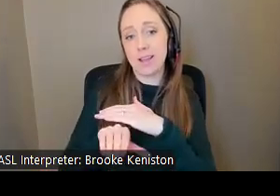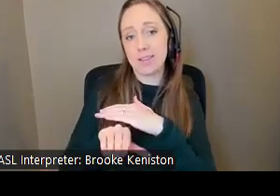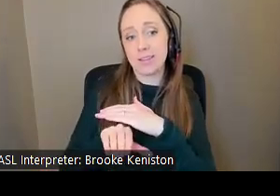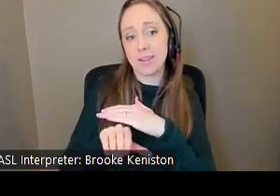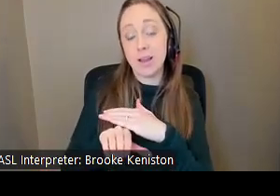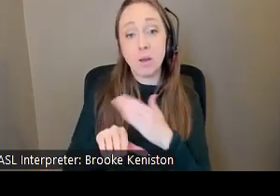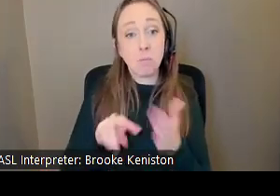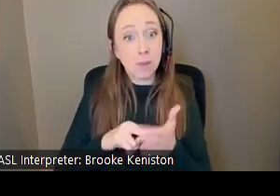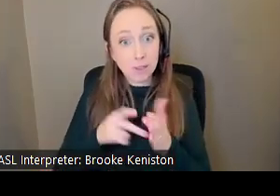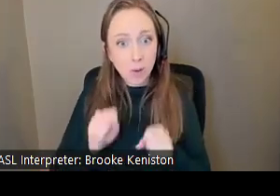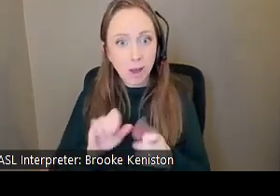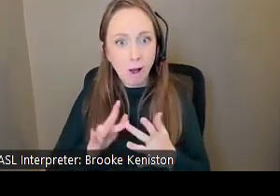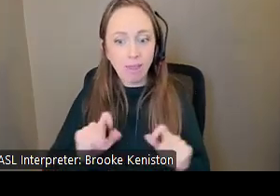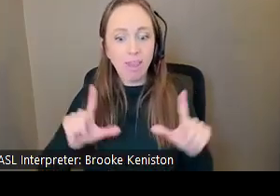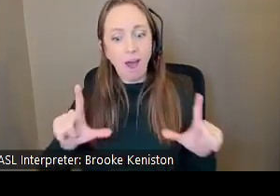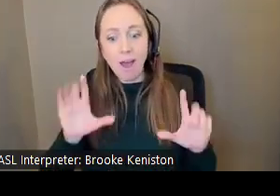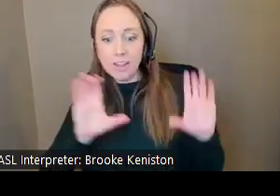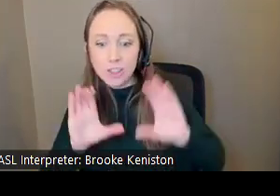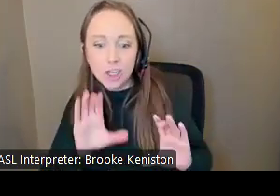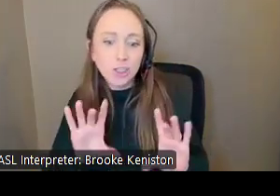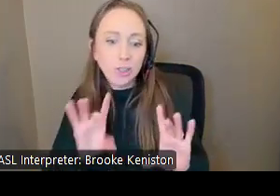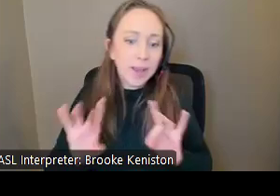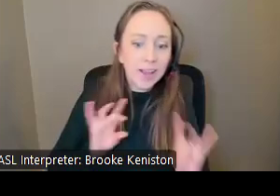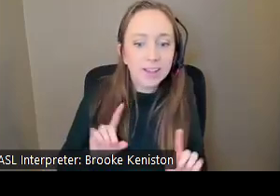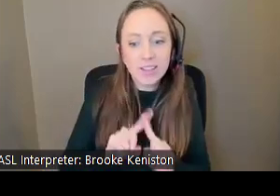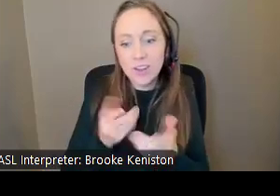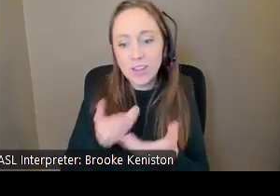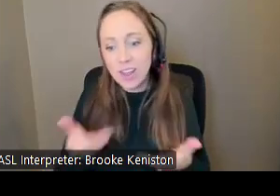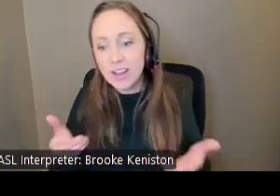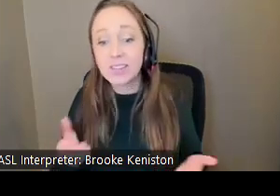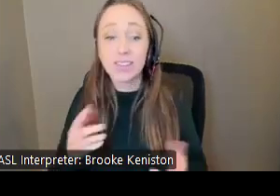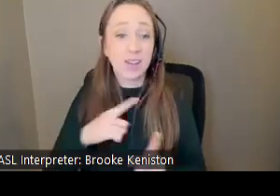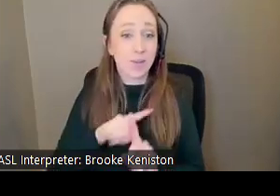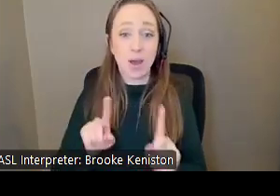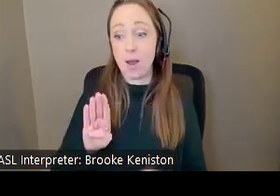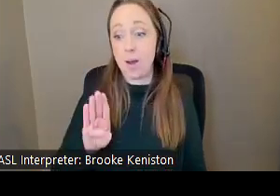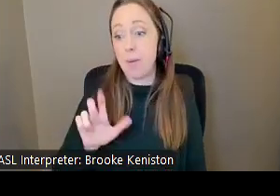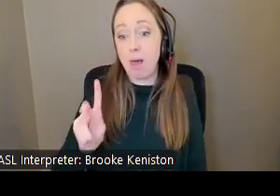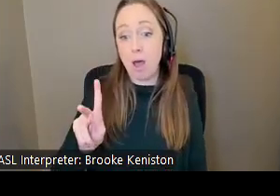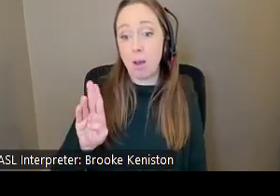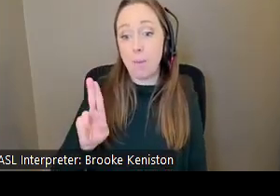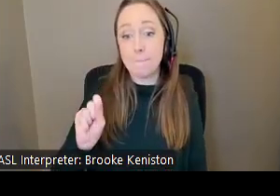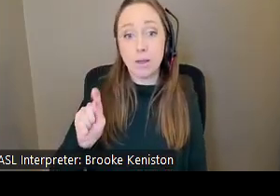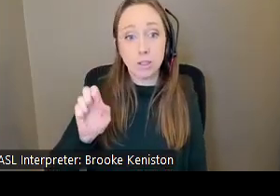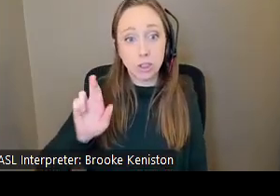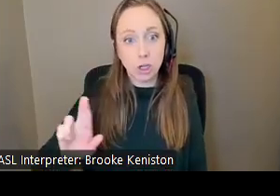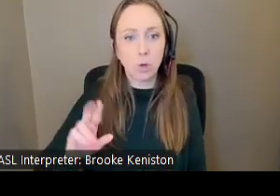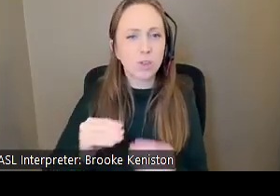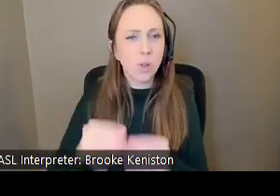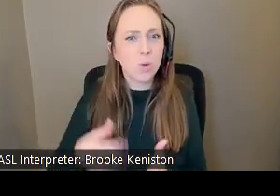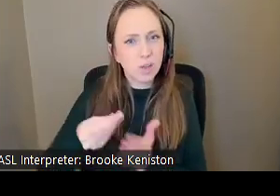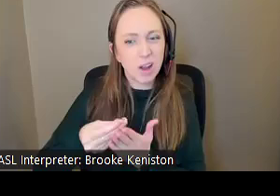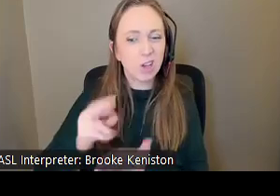So there was all this workarounds. But they realized they were losing about $2 per DVD rented by the time